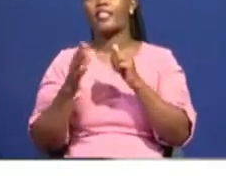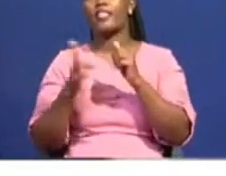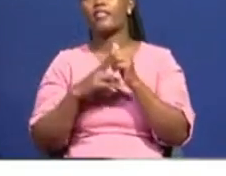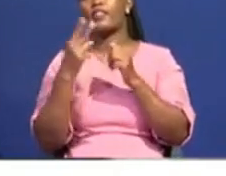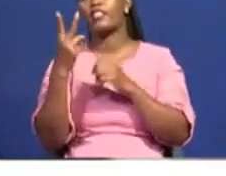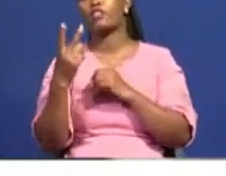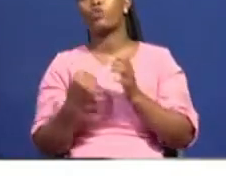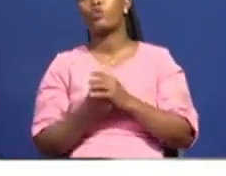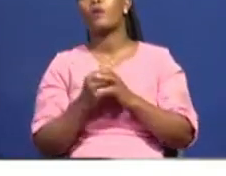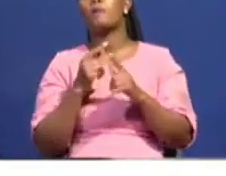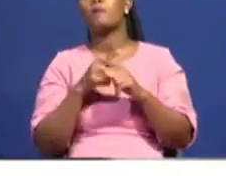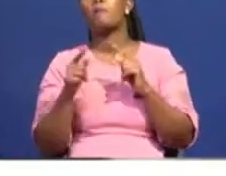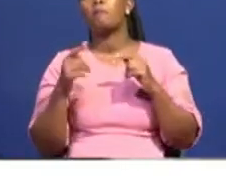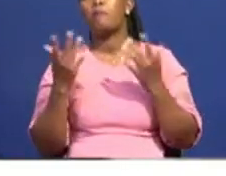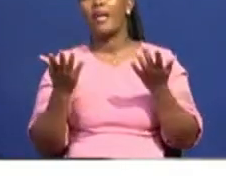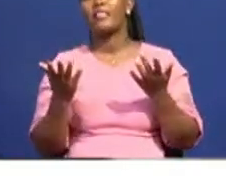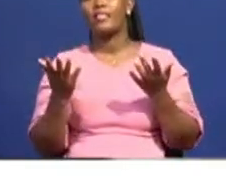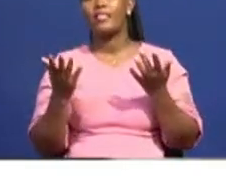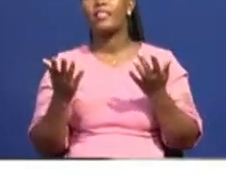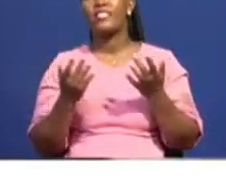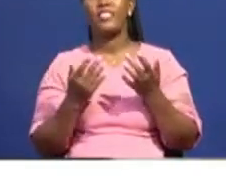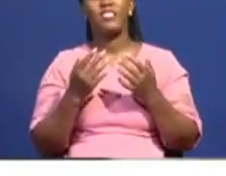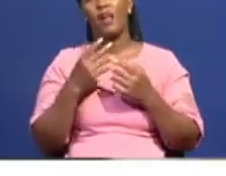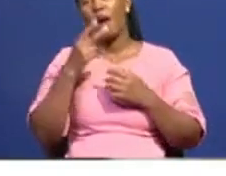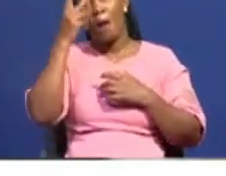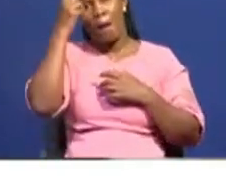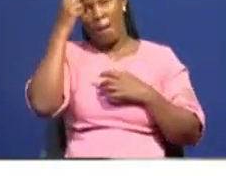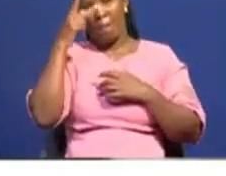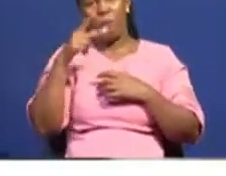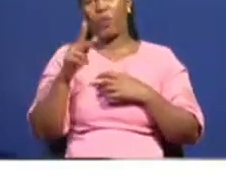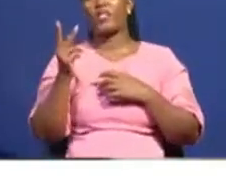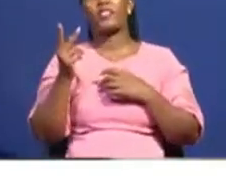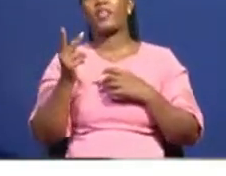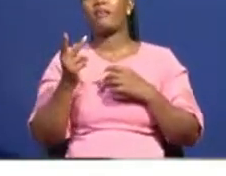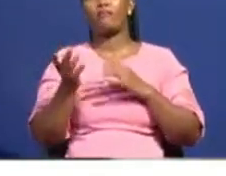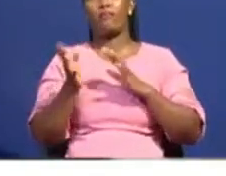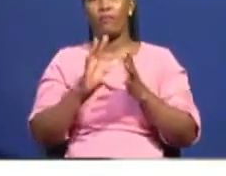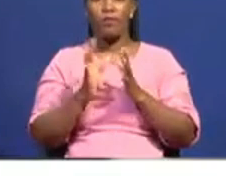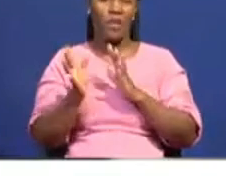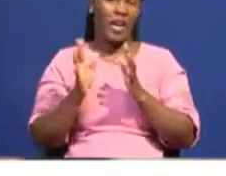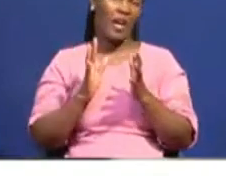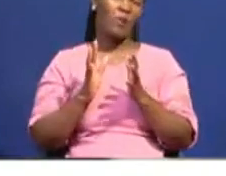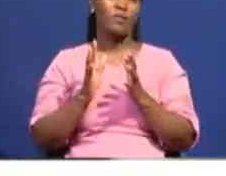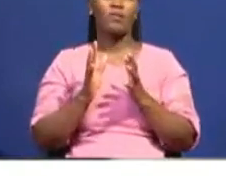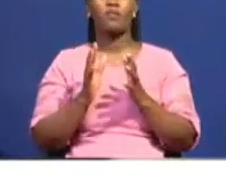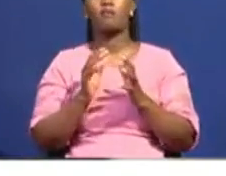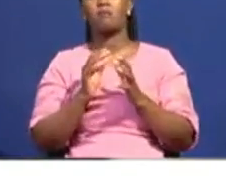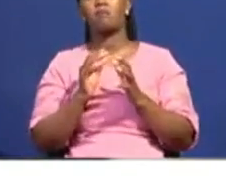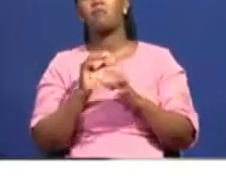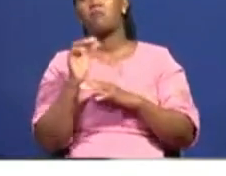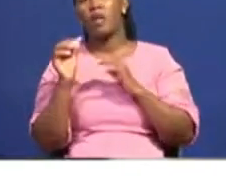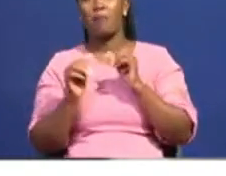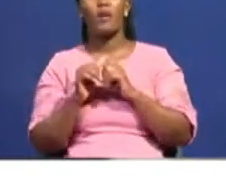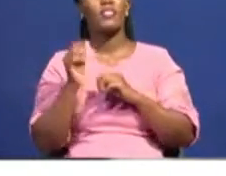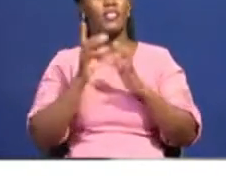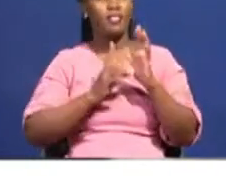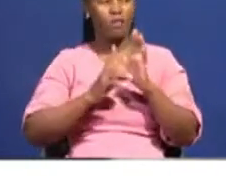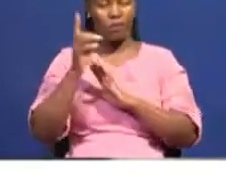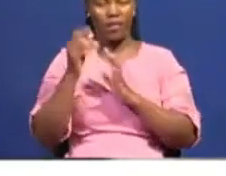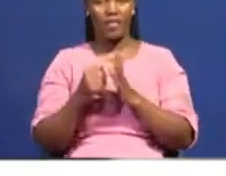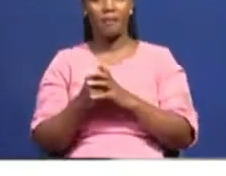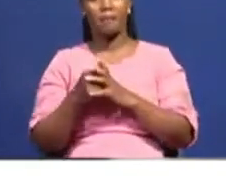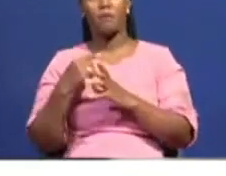at how much policy we have generated around the environment space, there's a lot